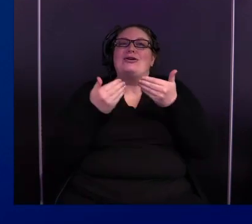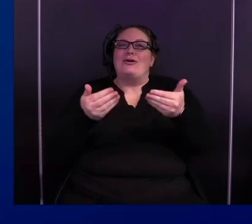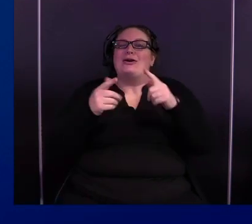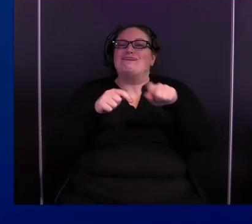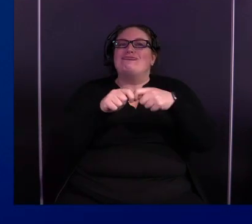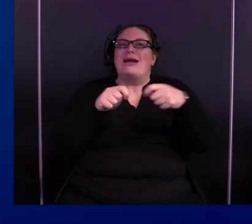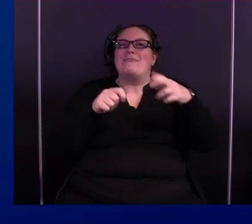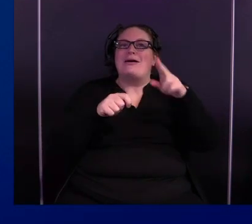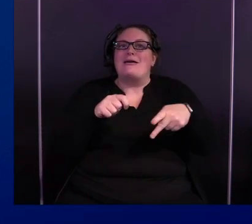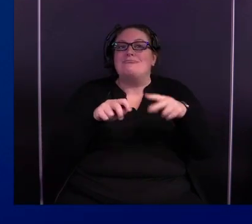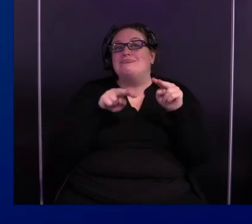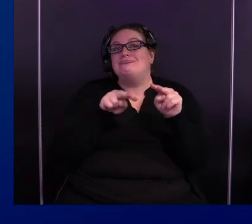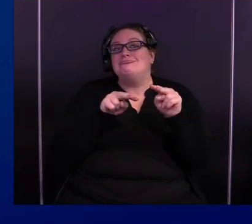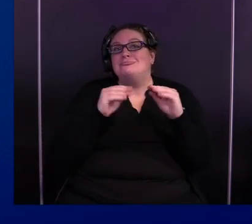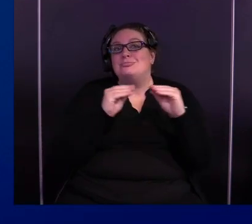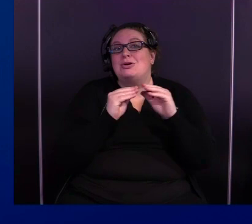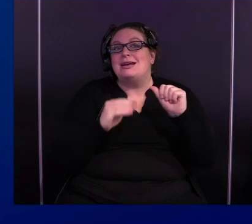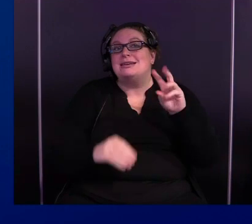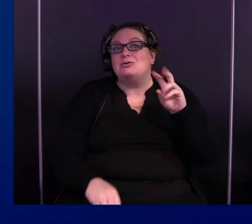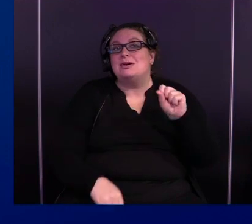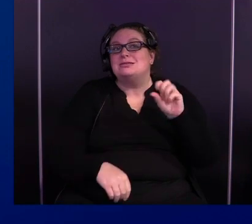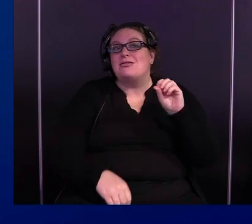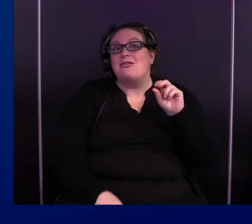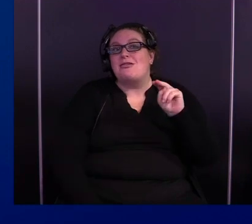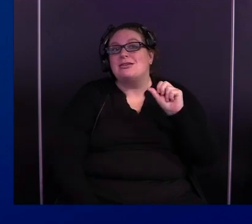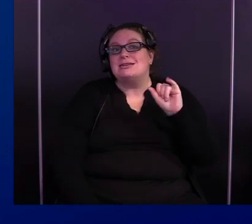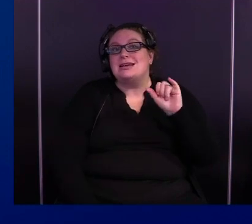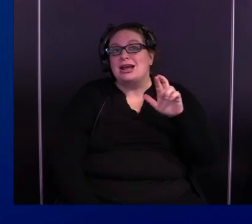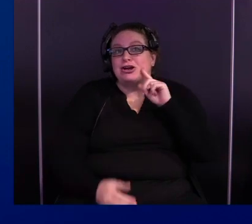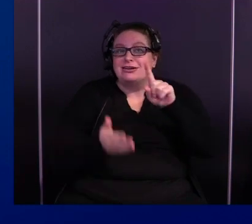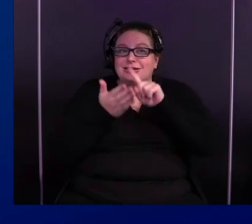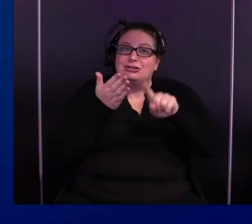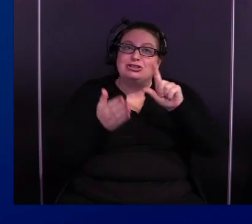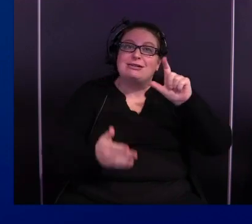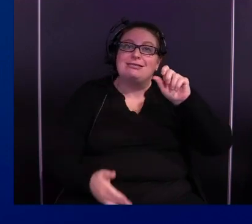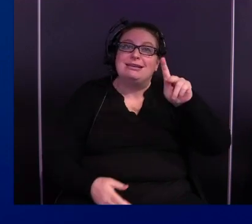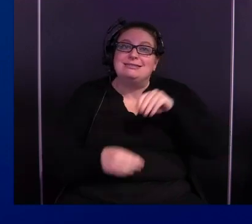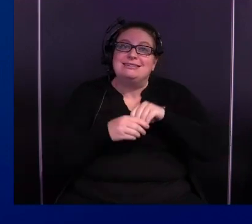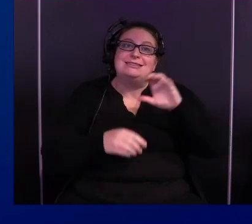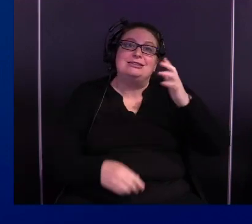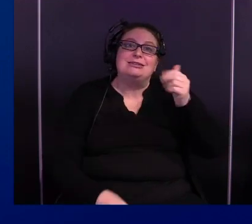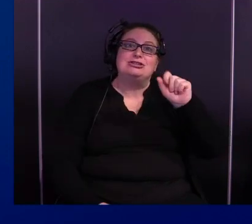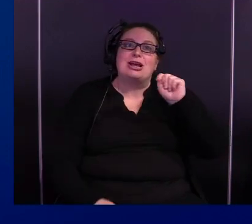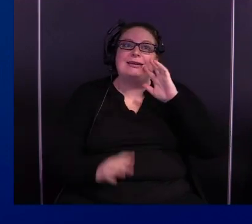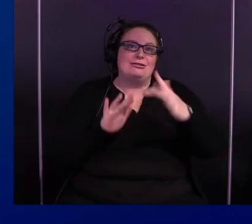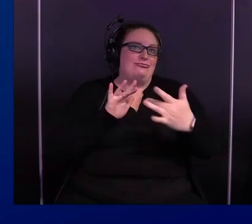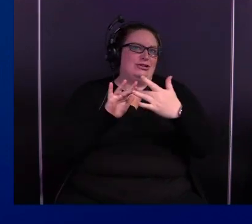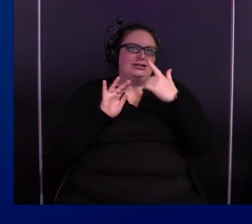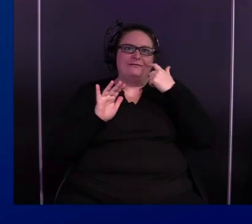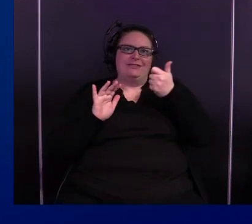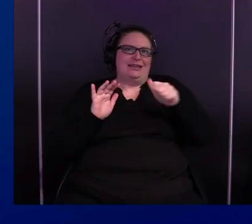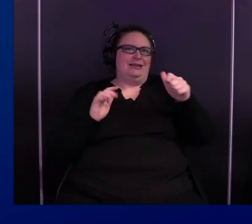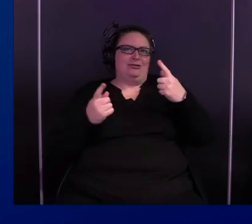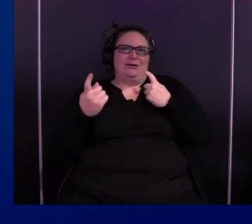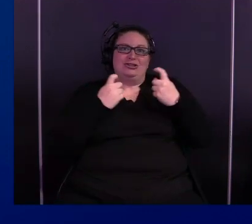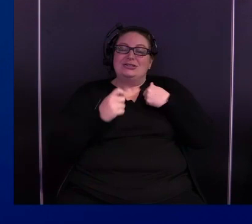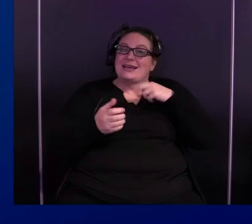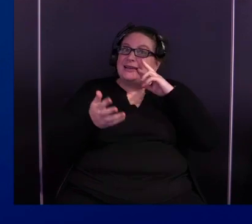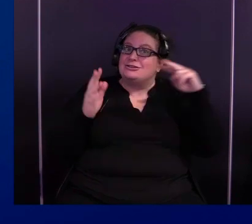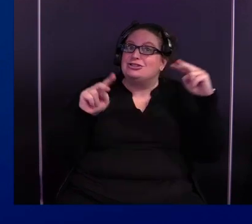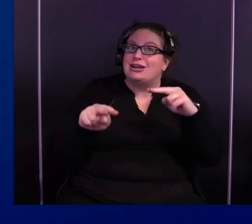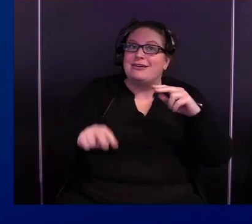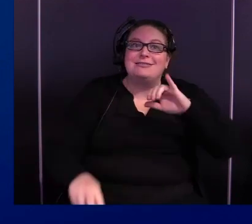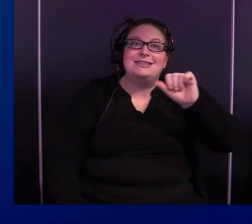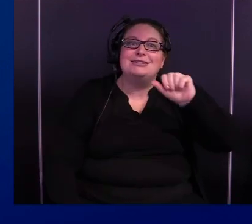Stay tuned for more from AWS On Air. Check the links in the chat and reach out to us if you have any questions. And check out the jam challenges at